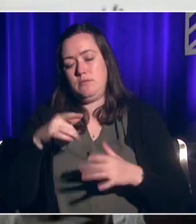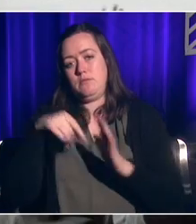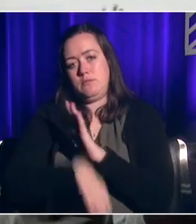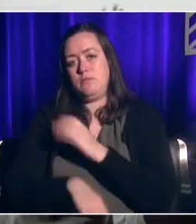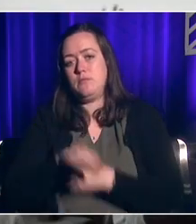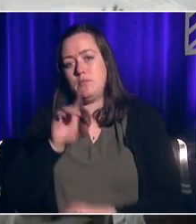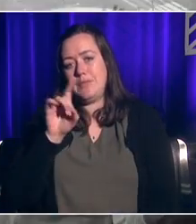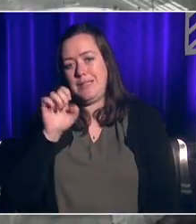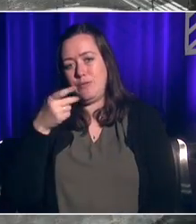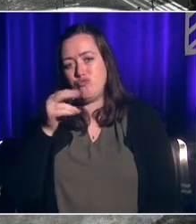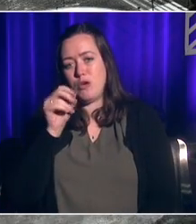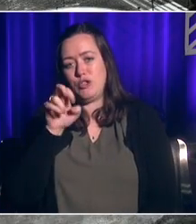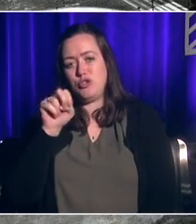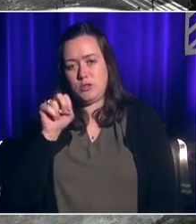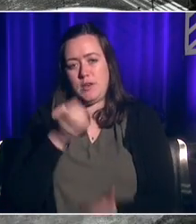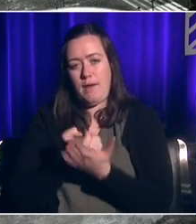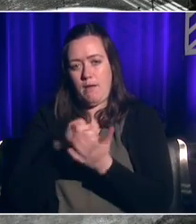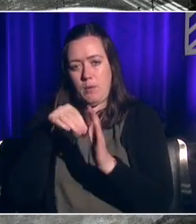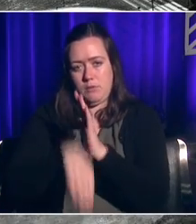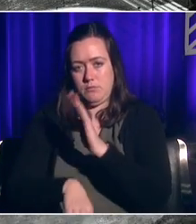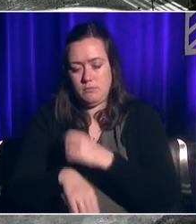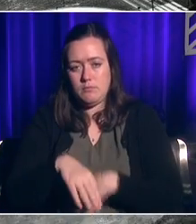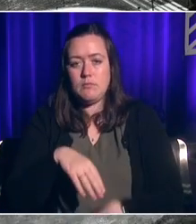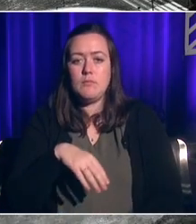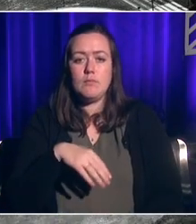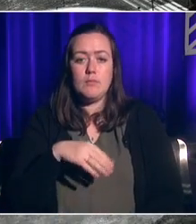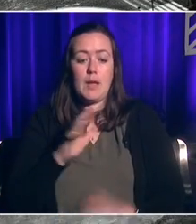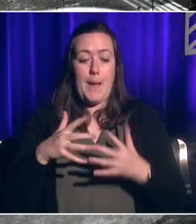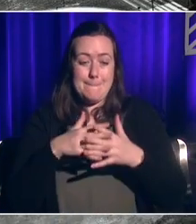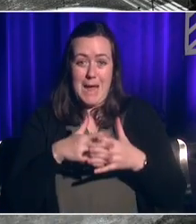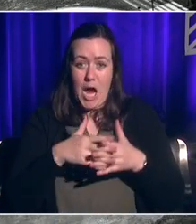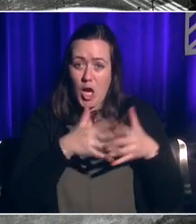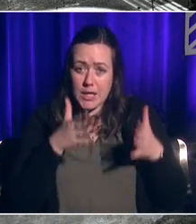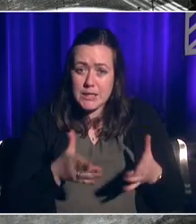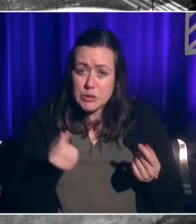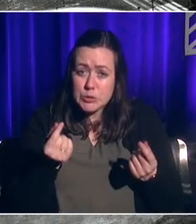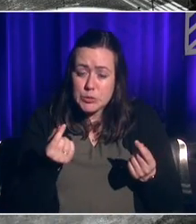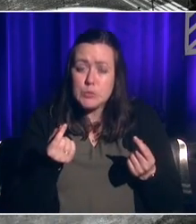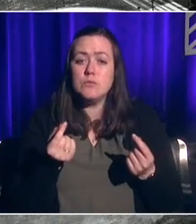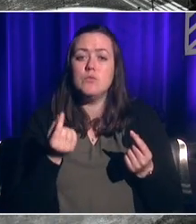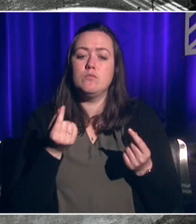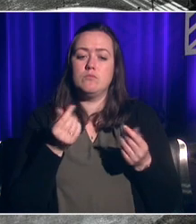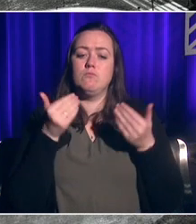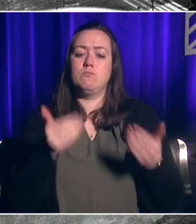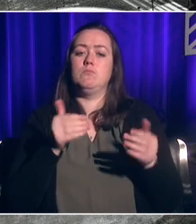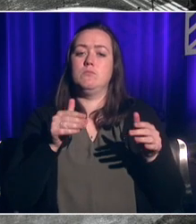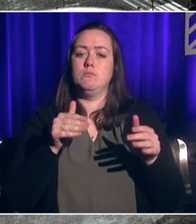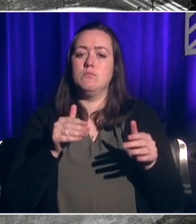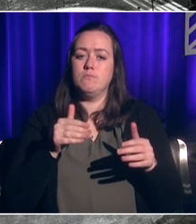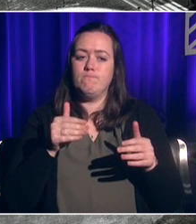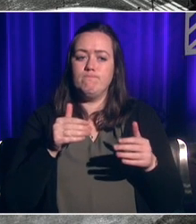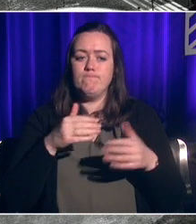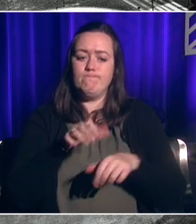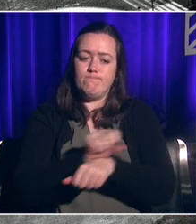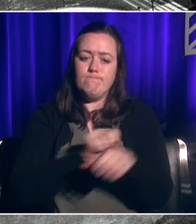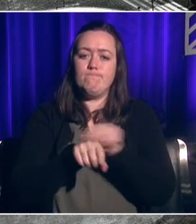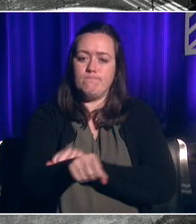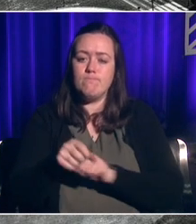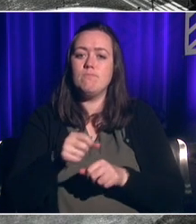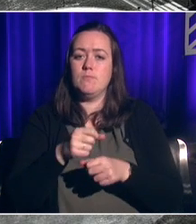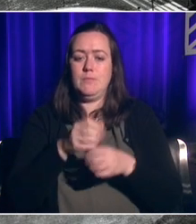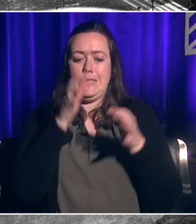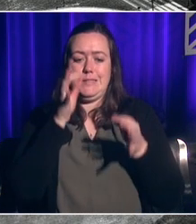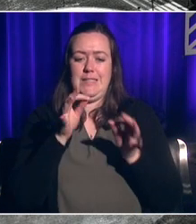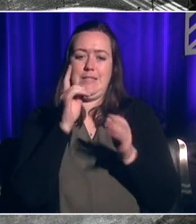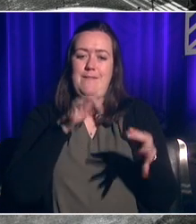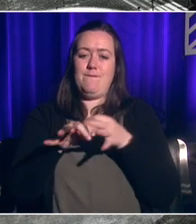Americans? We decided to pick ourselves up. We decided to define who we were. We created the GI Bill that created a